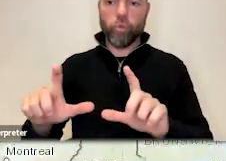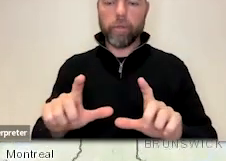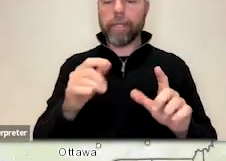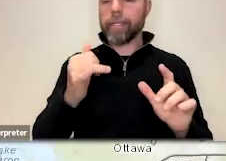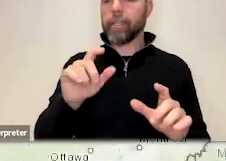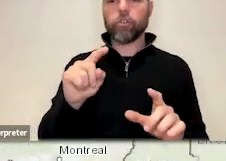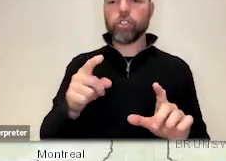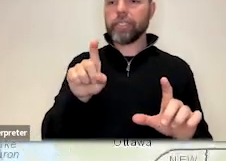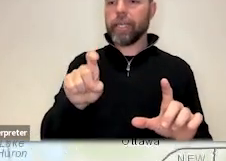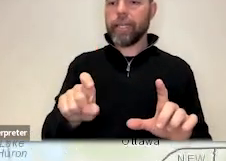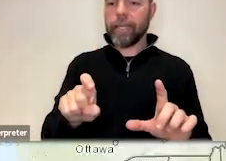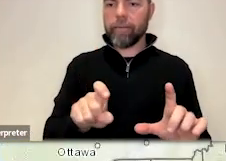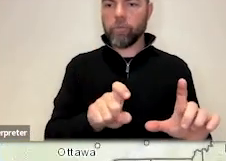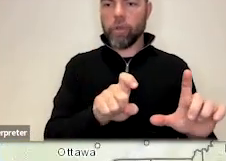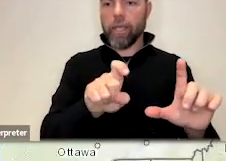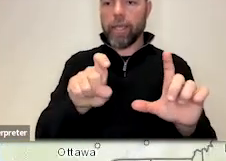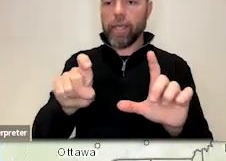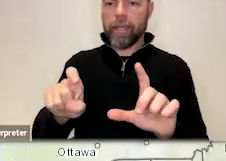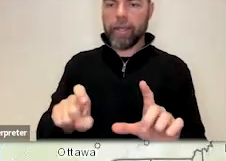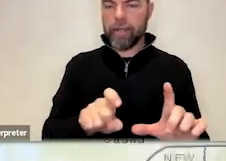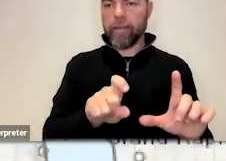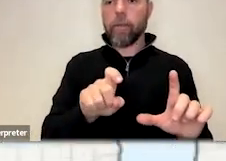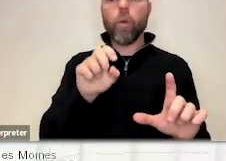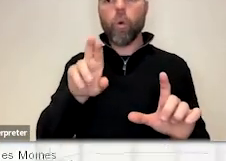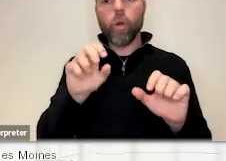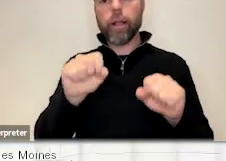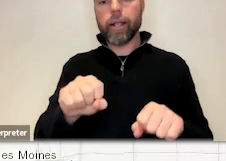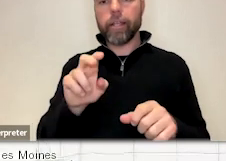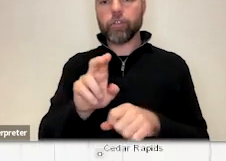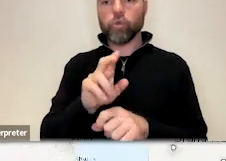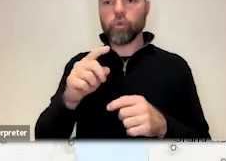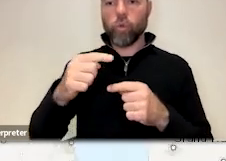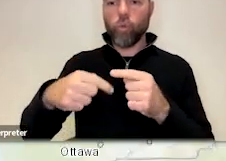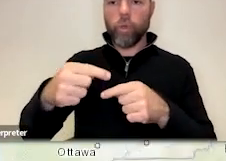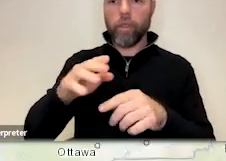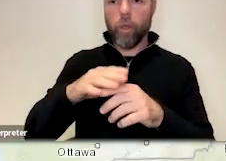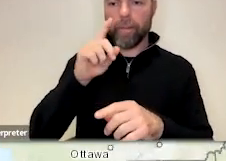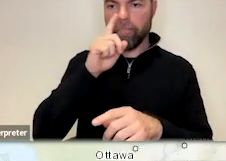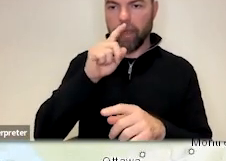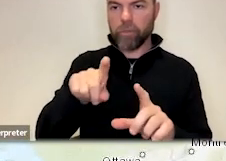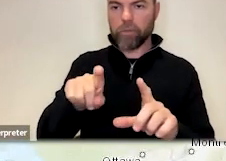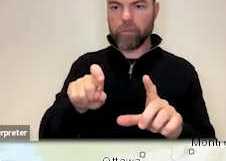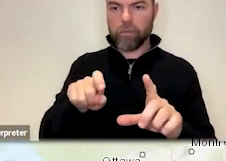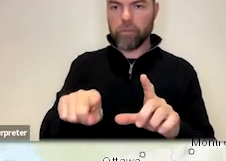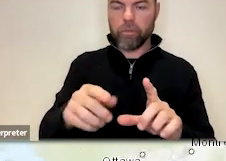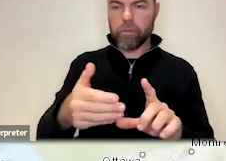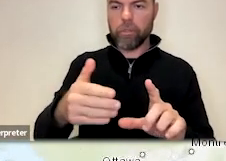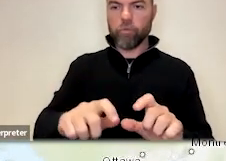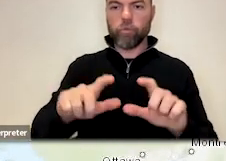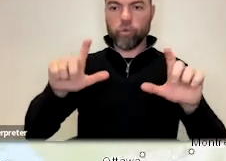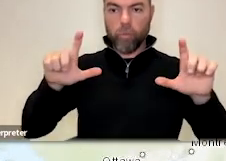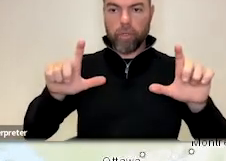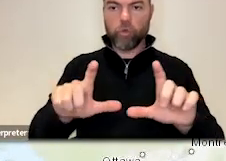and dragging to sort of drag my map around, or I can use my mouse wheel to zoom in and out. I can also use